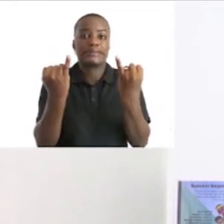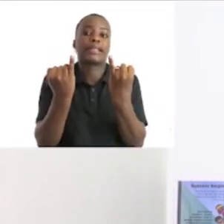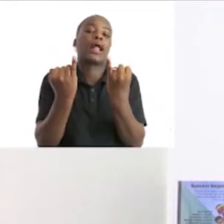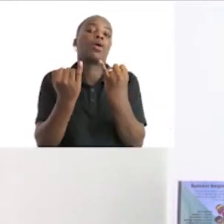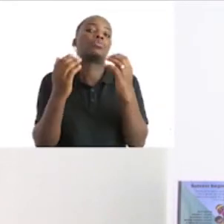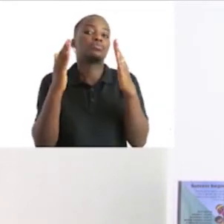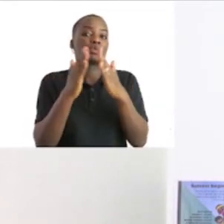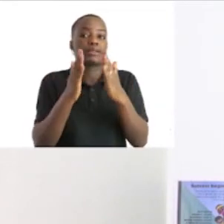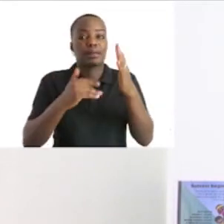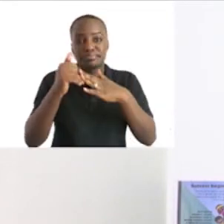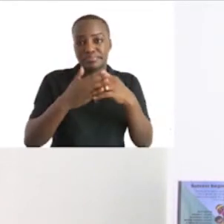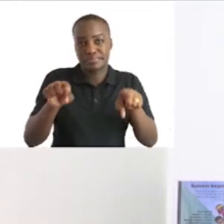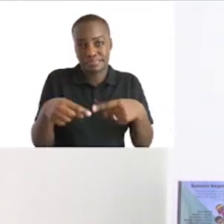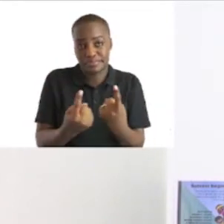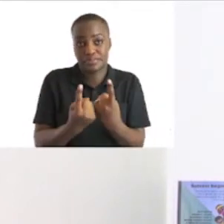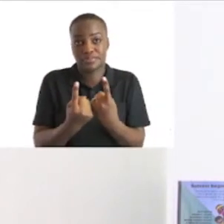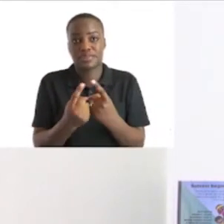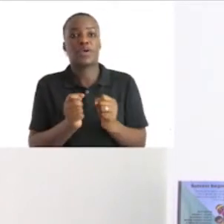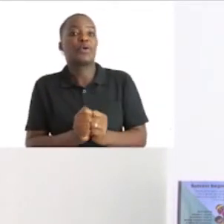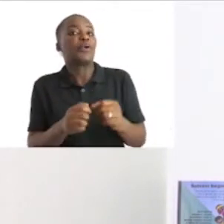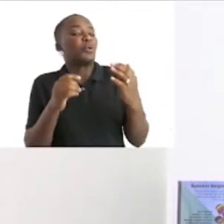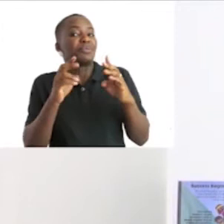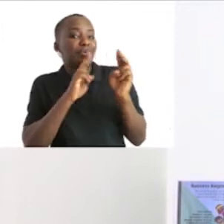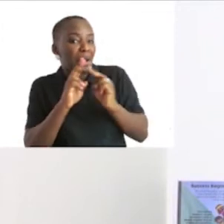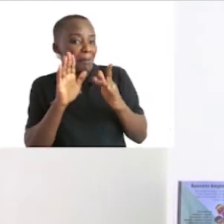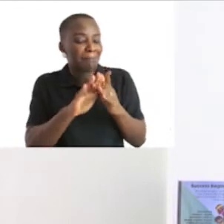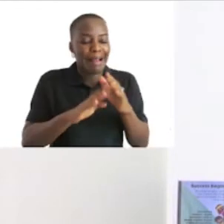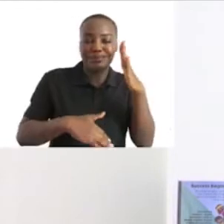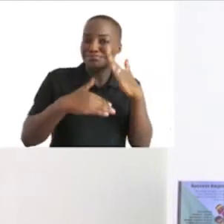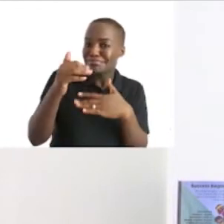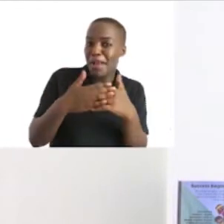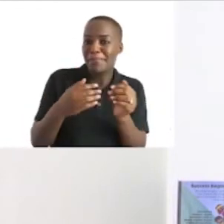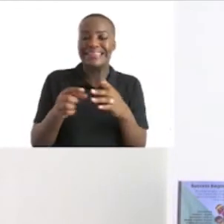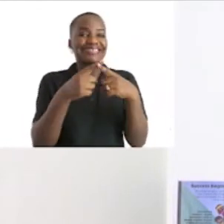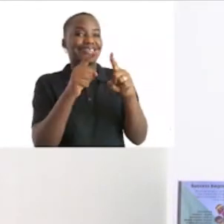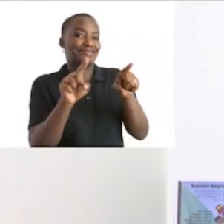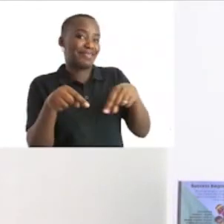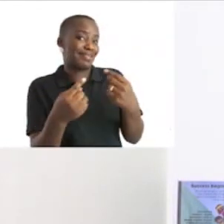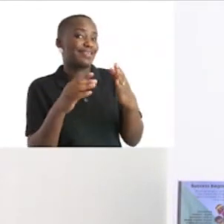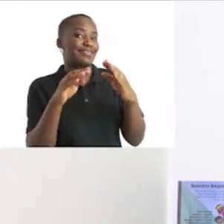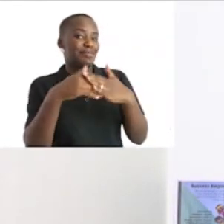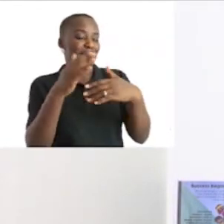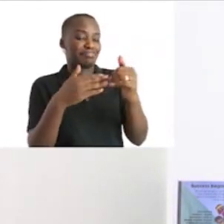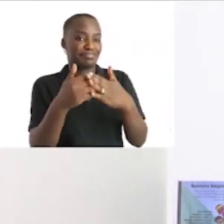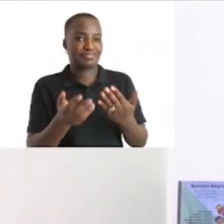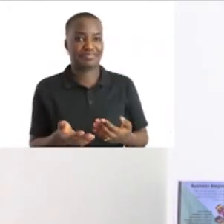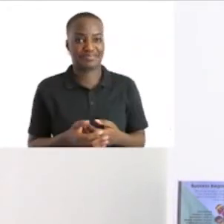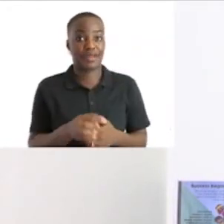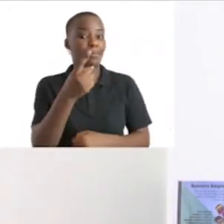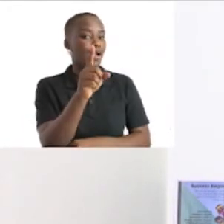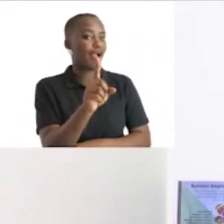and building materials. So we'll be talking about building and all the exciting things that come with building.